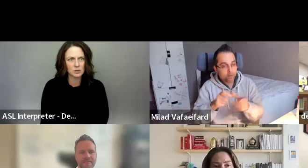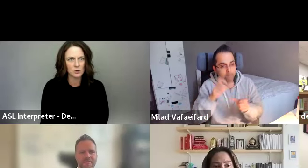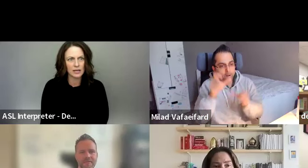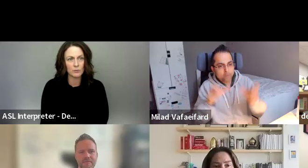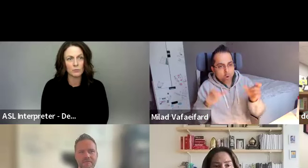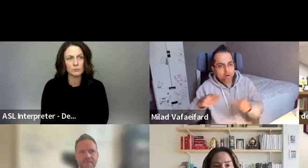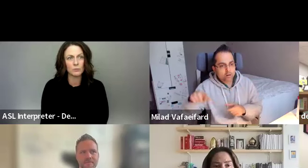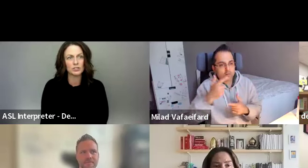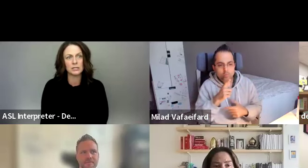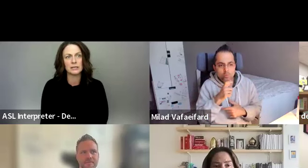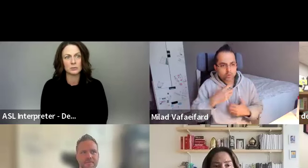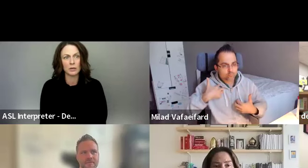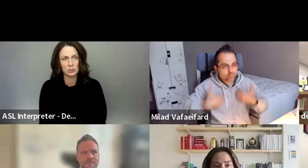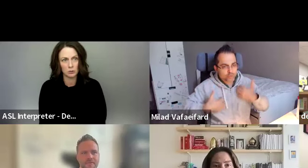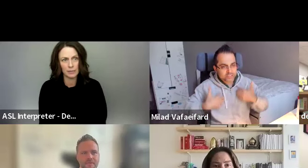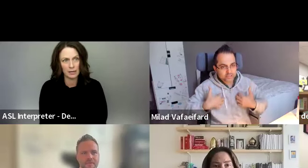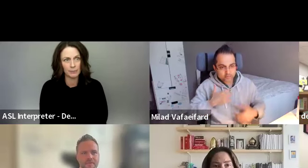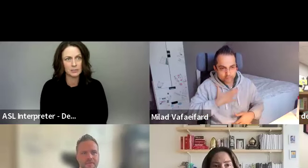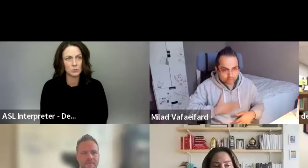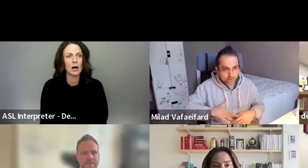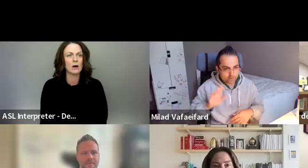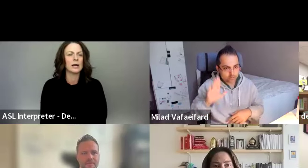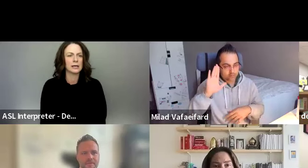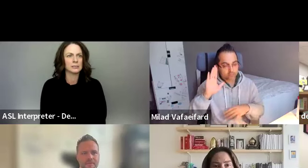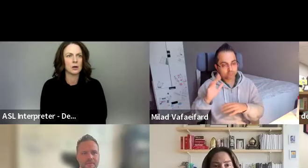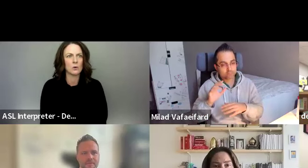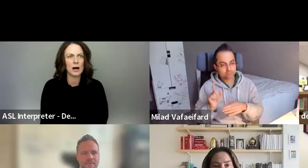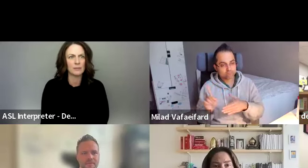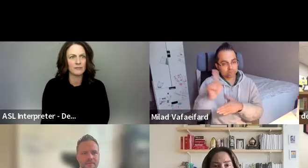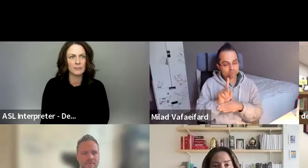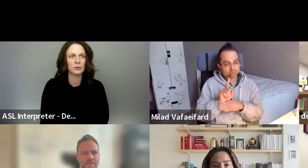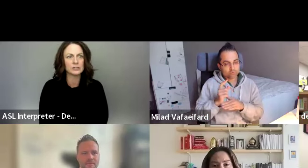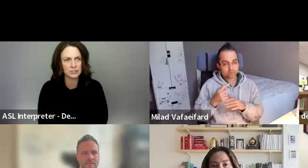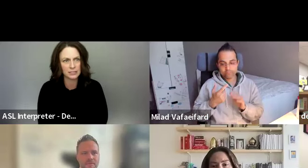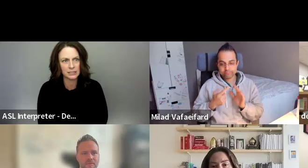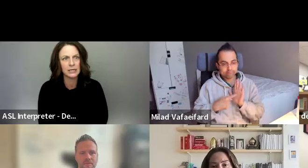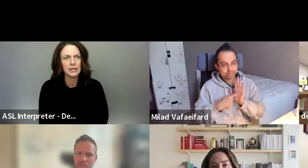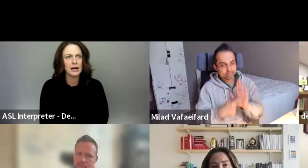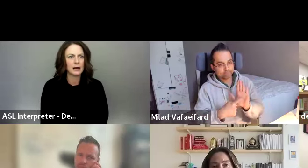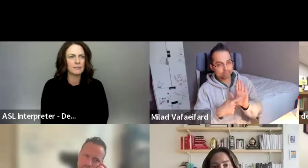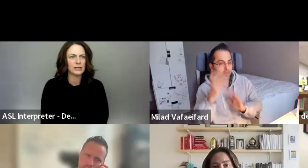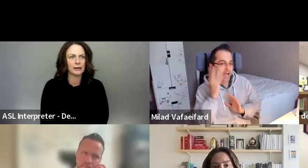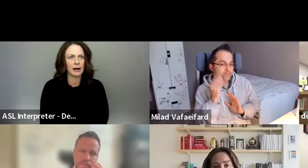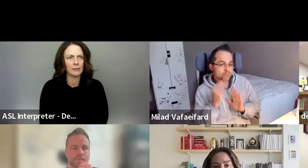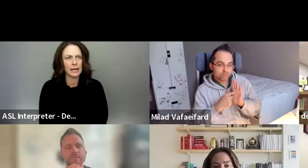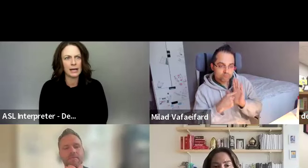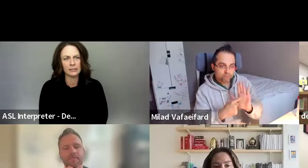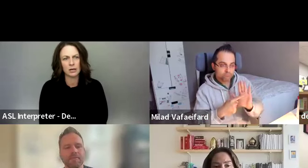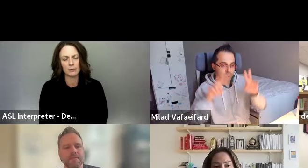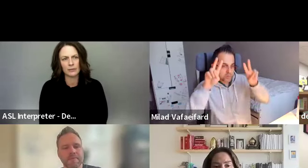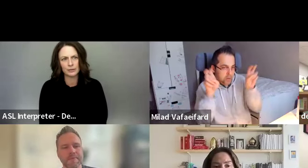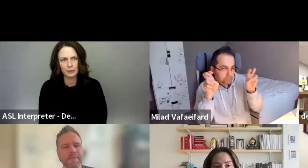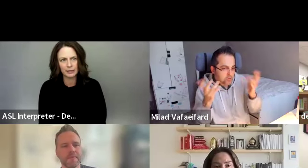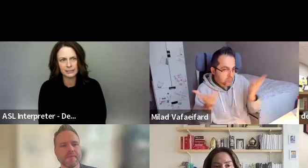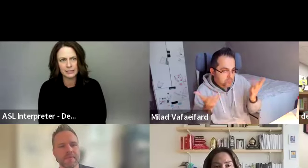Yeah, so she does one too, a meetup as well. And so if people are interested, they can come and